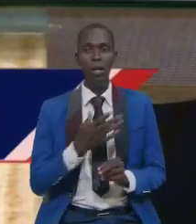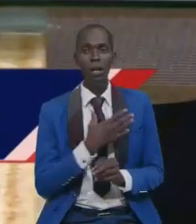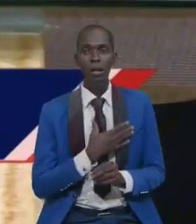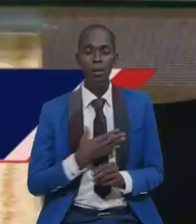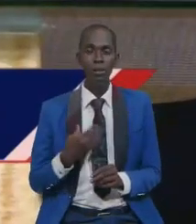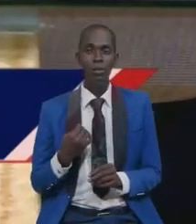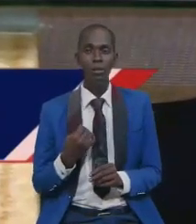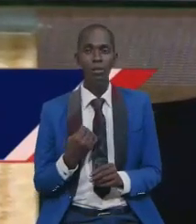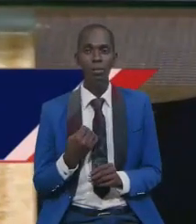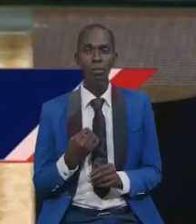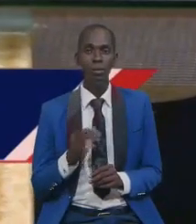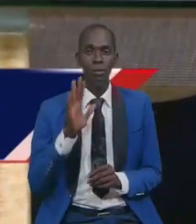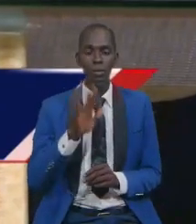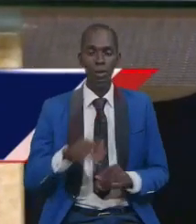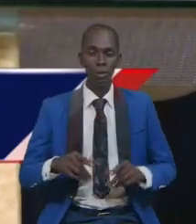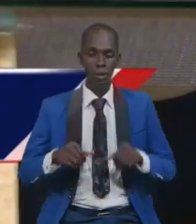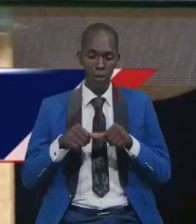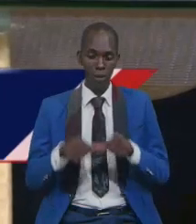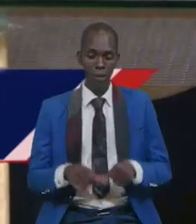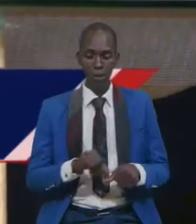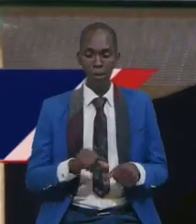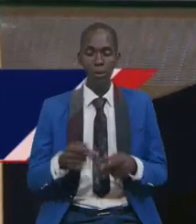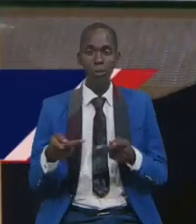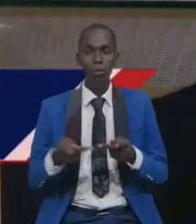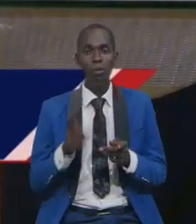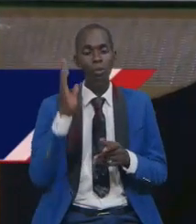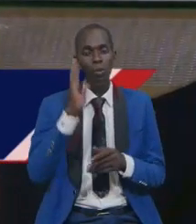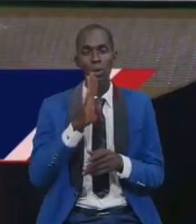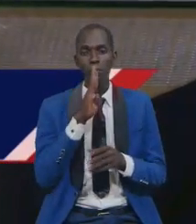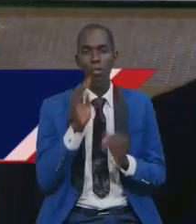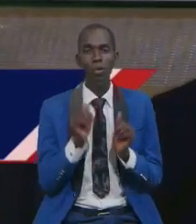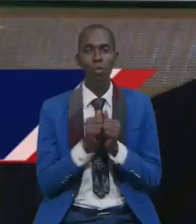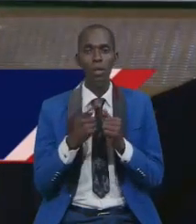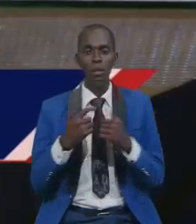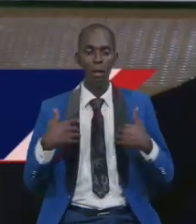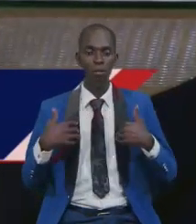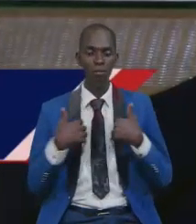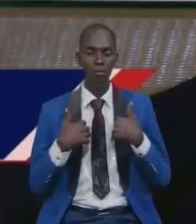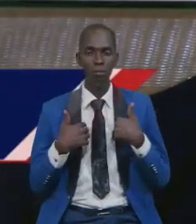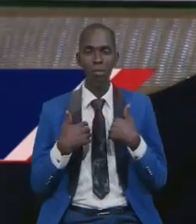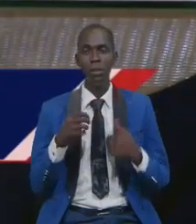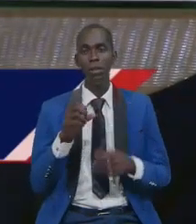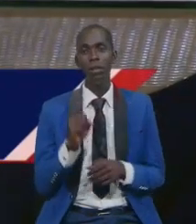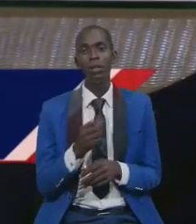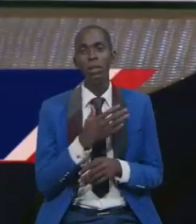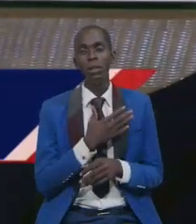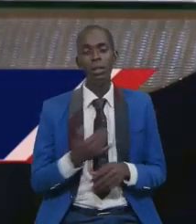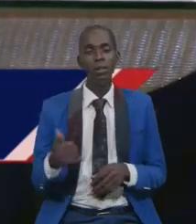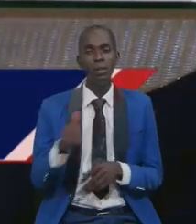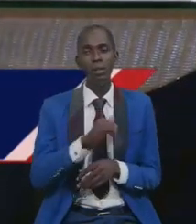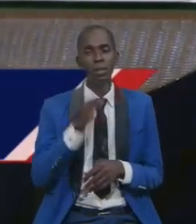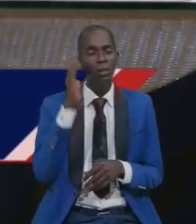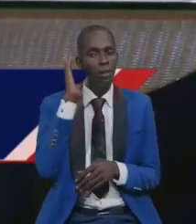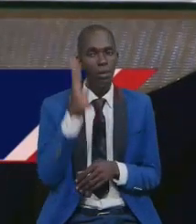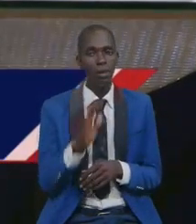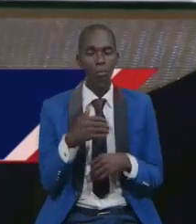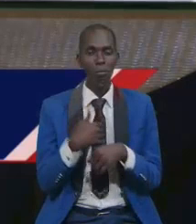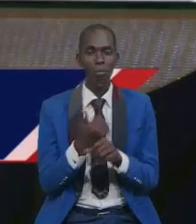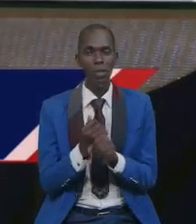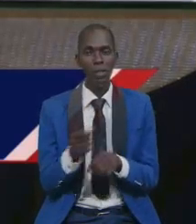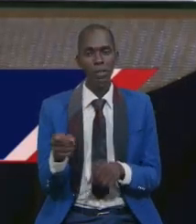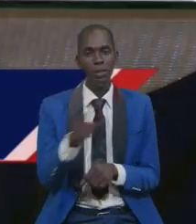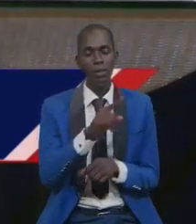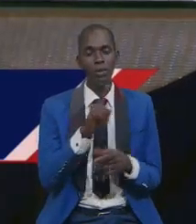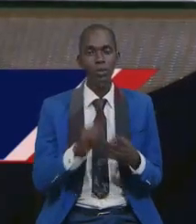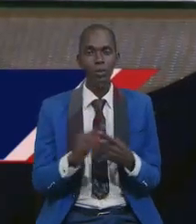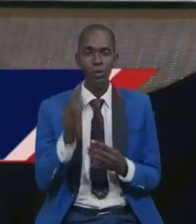and thy dwelling shall be with the beast of the field, and they shall make thee to